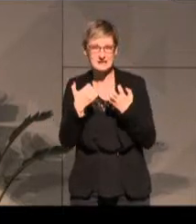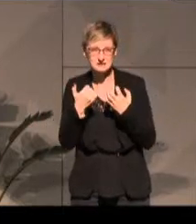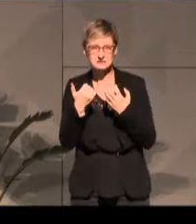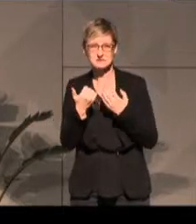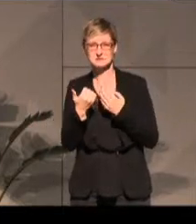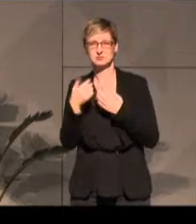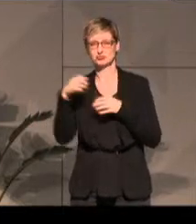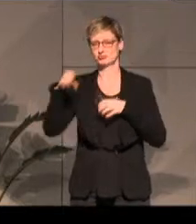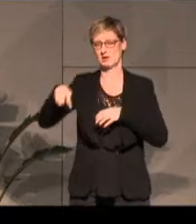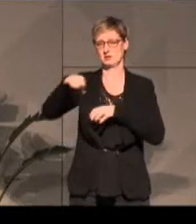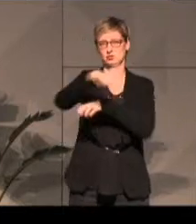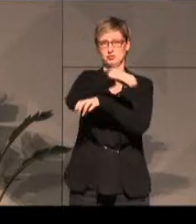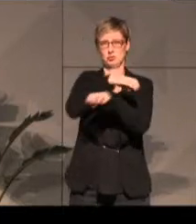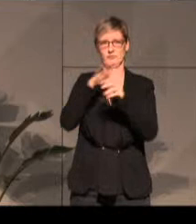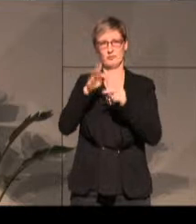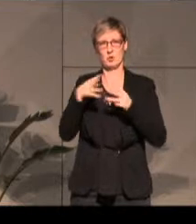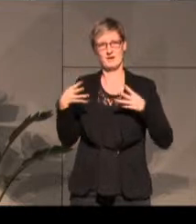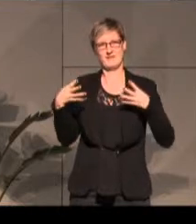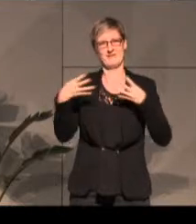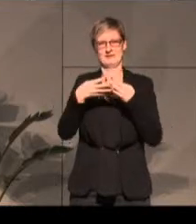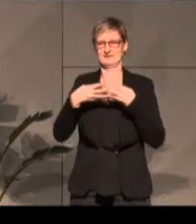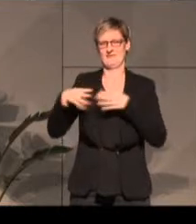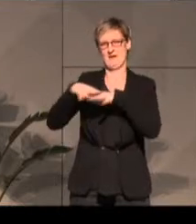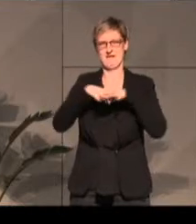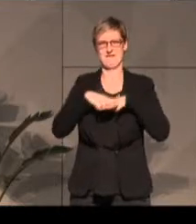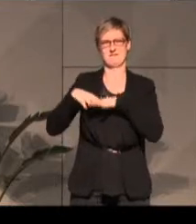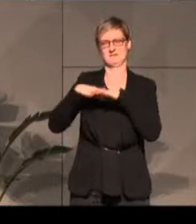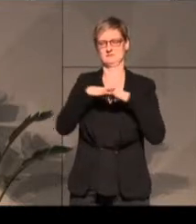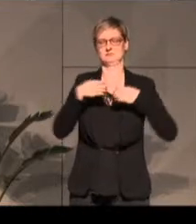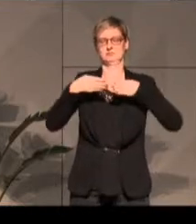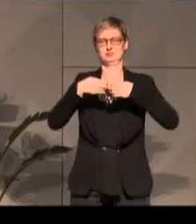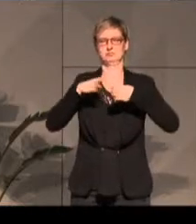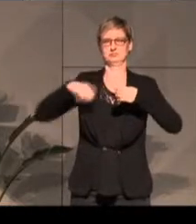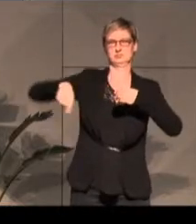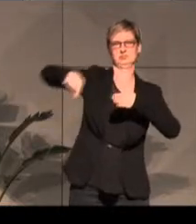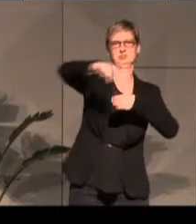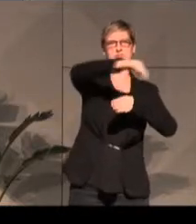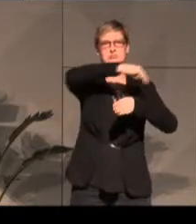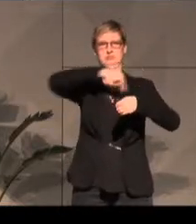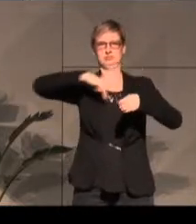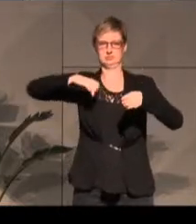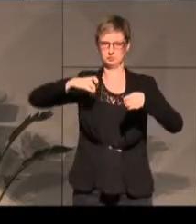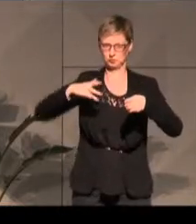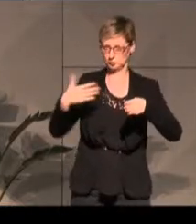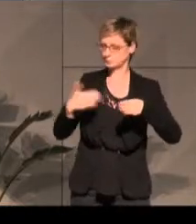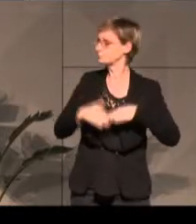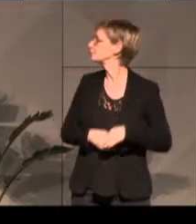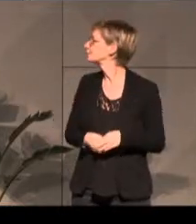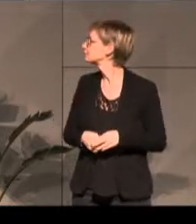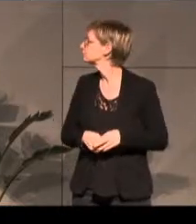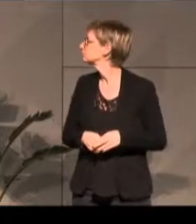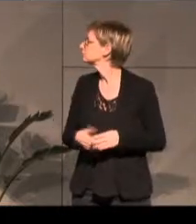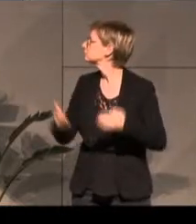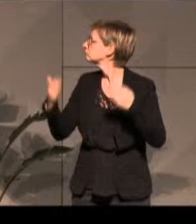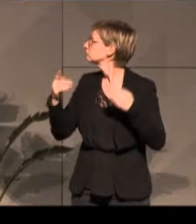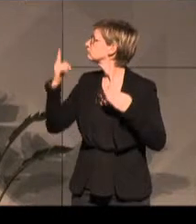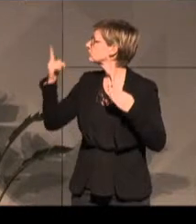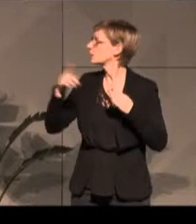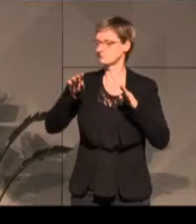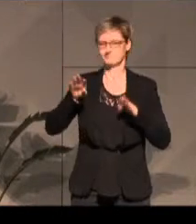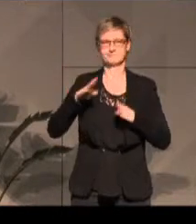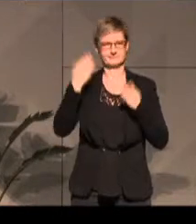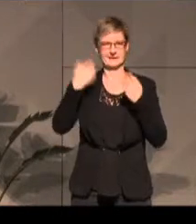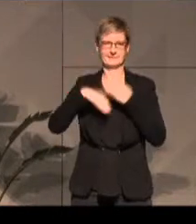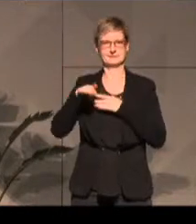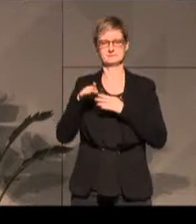and measurement devices, more than 60 further devices that we formed around Polar Stern. And then we